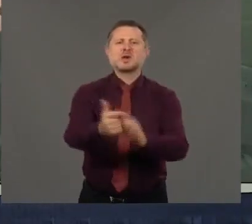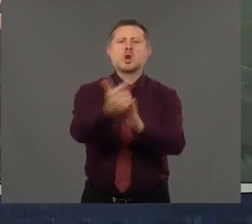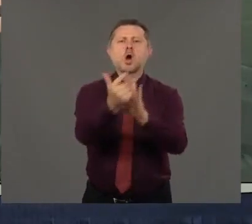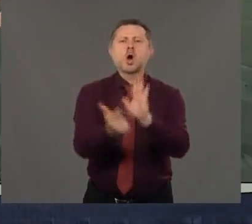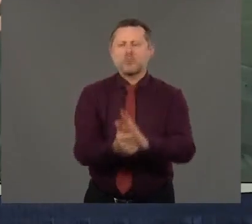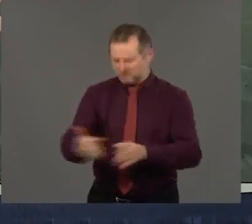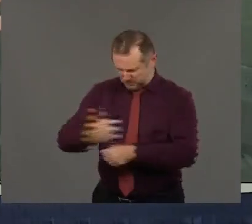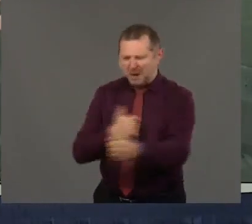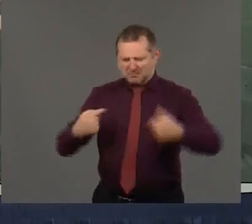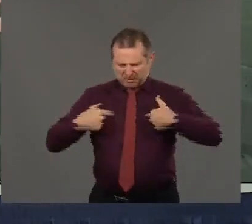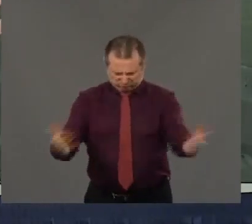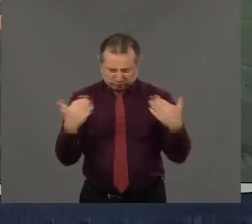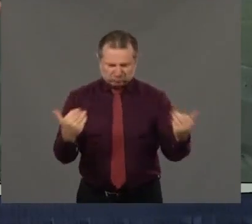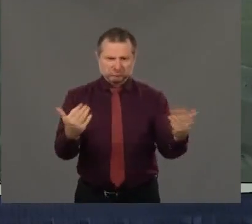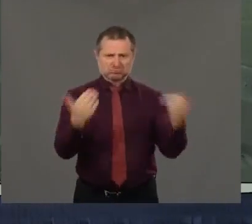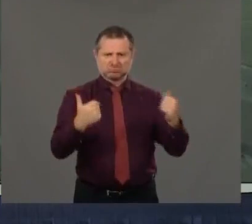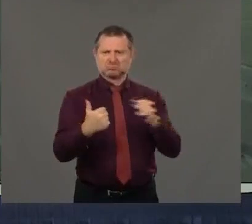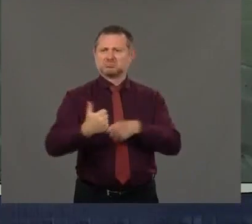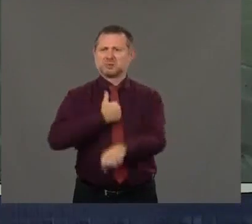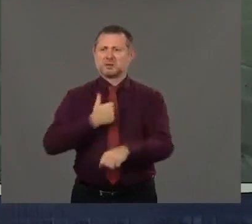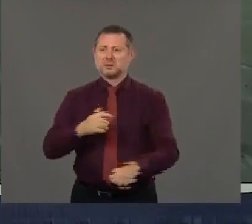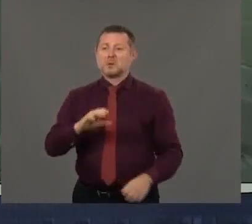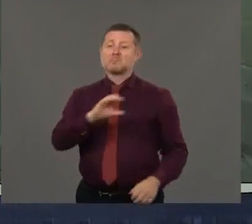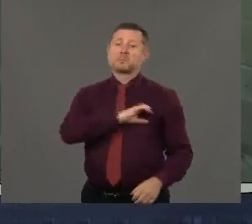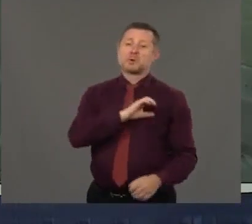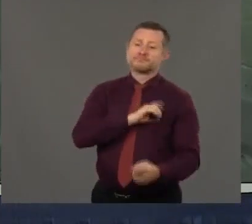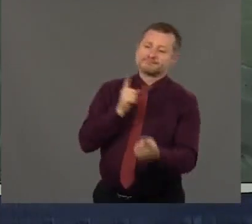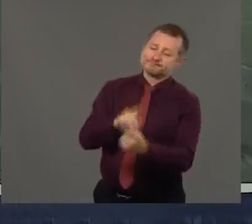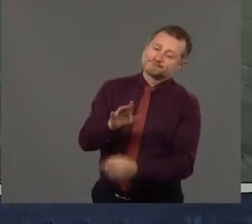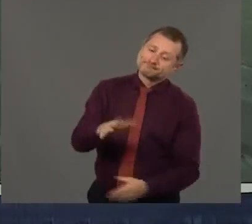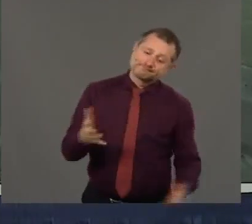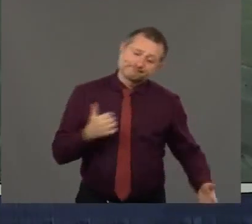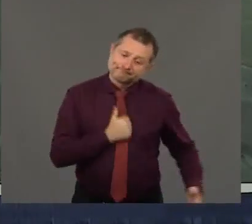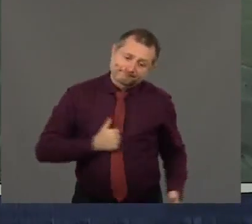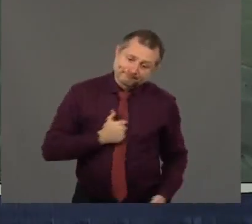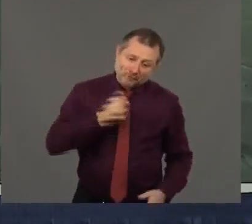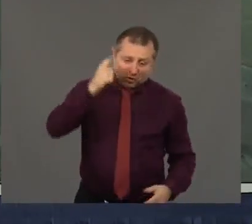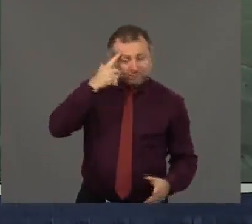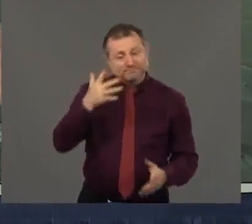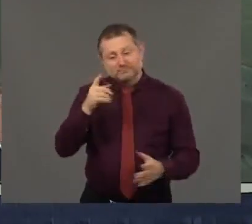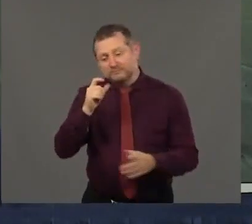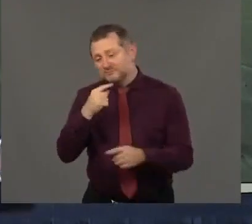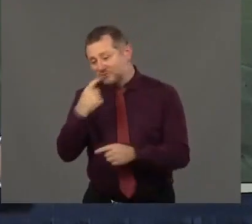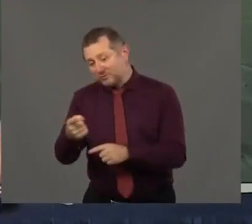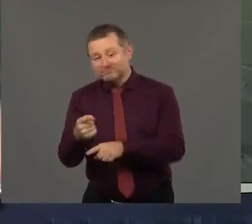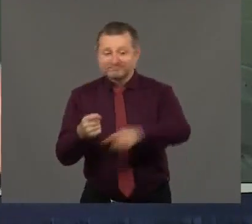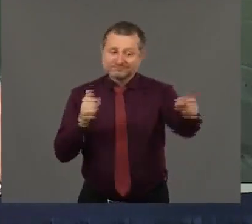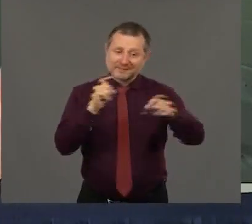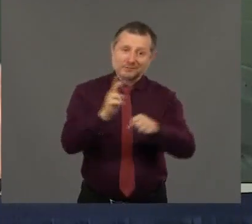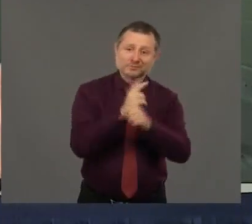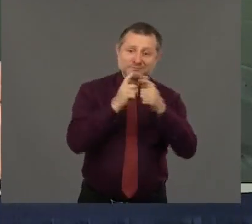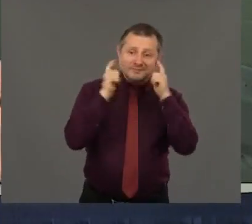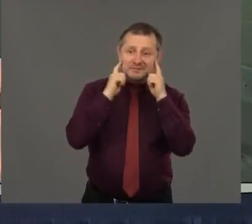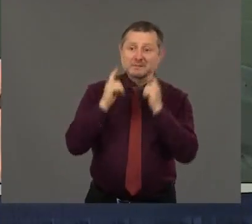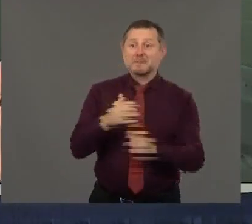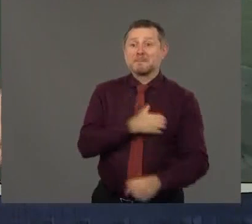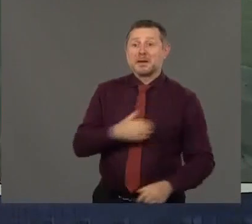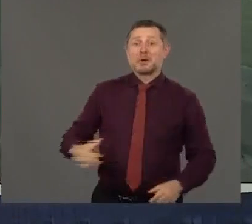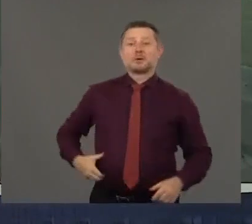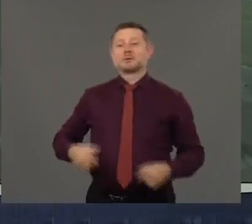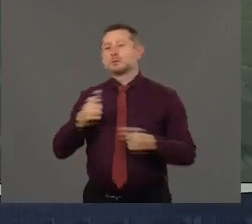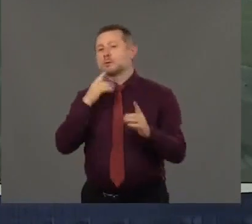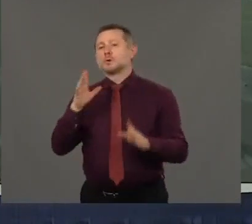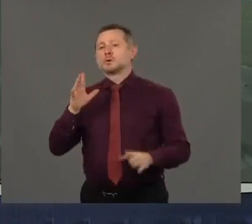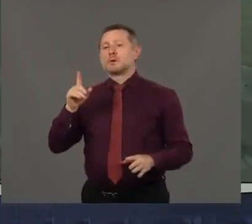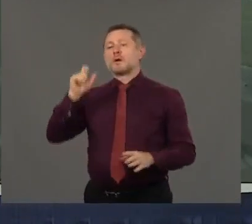Let the police go up to someone and say, I'm sorry, you have to wear your mask. It's not the mayor.